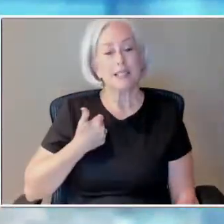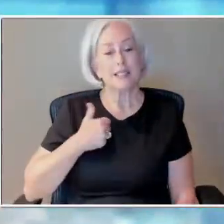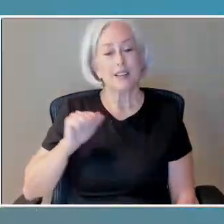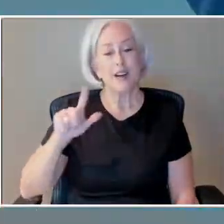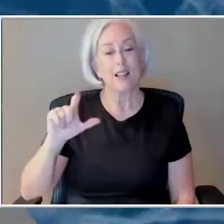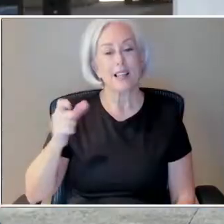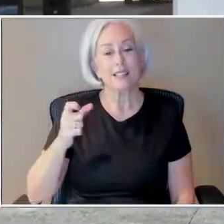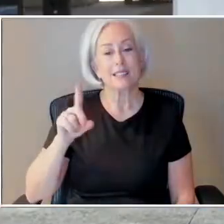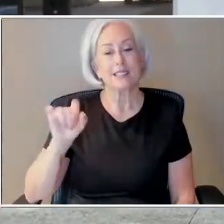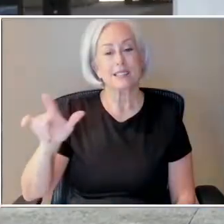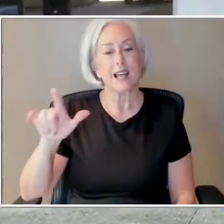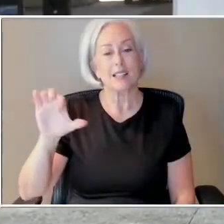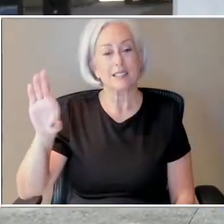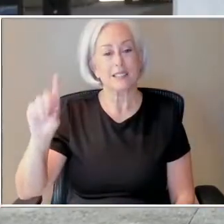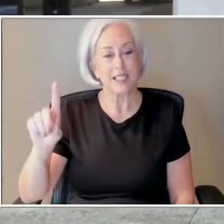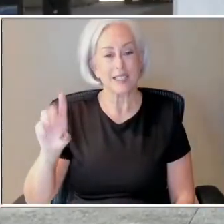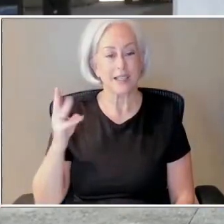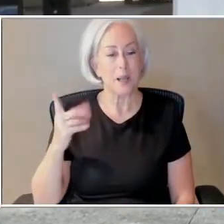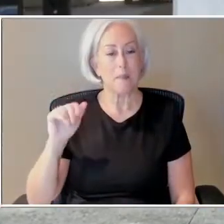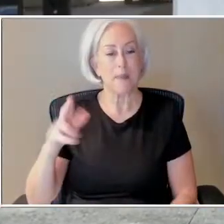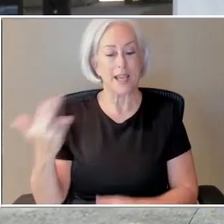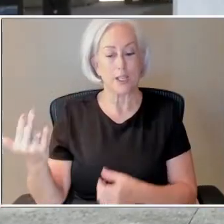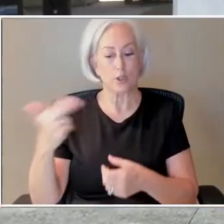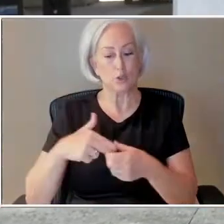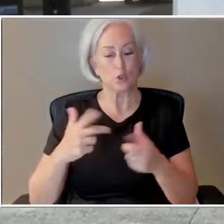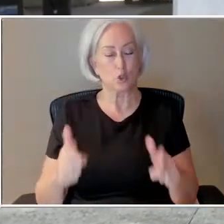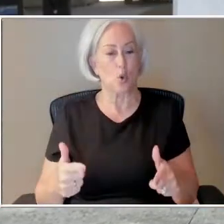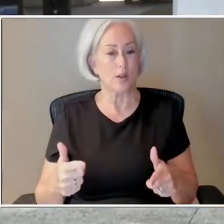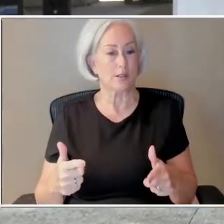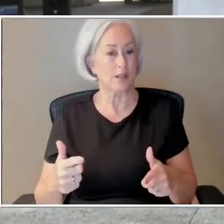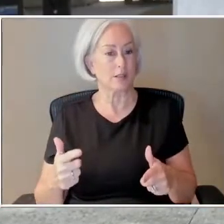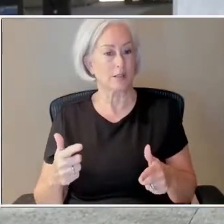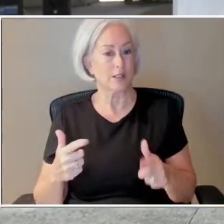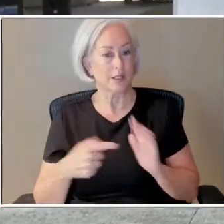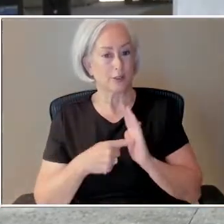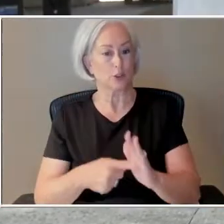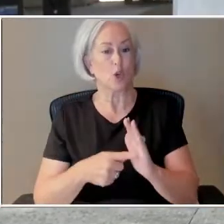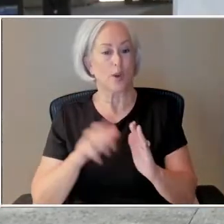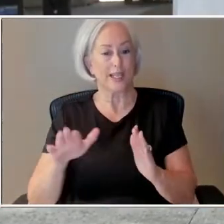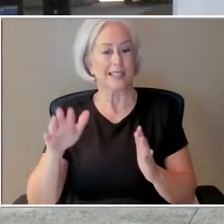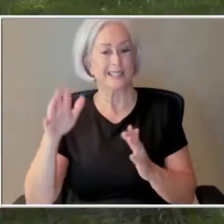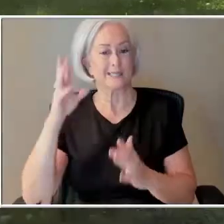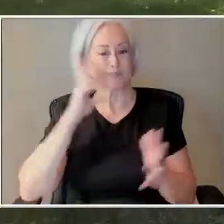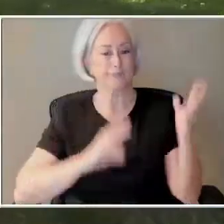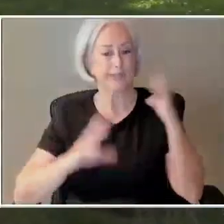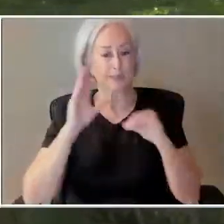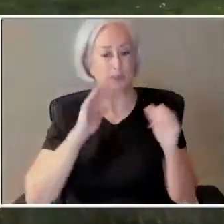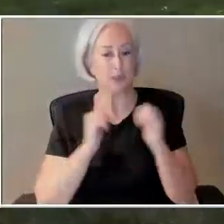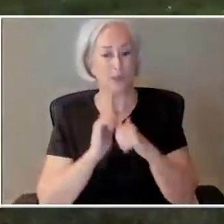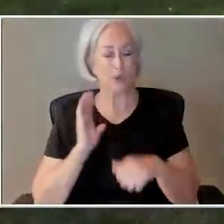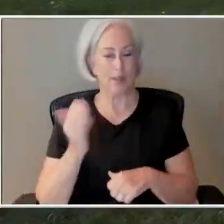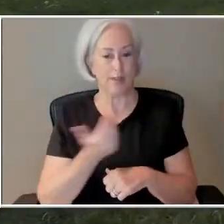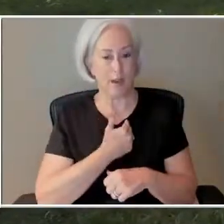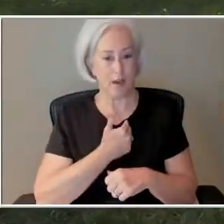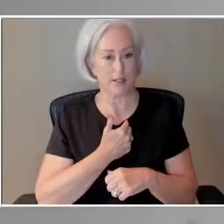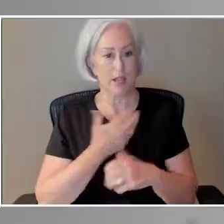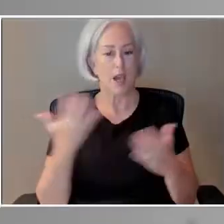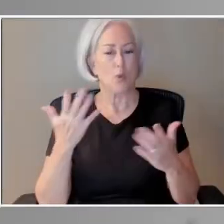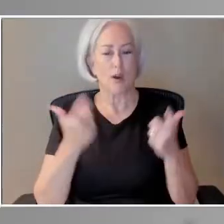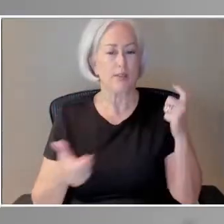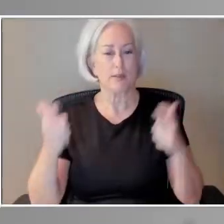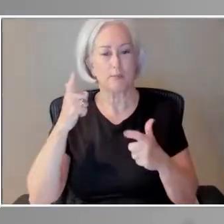Health, Michael joins us live, sharing his journey with us and what has made the biggest difference in his